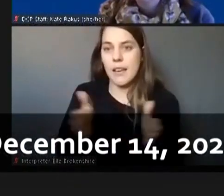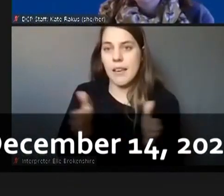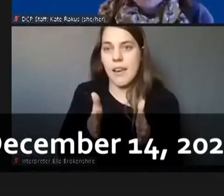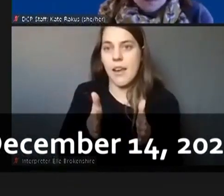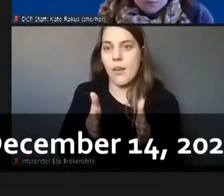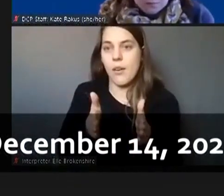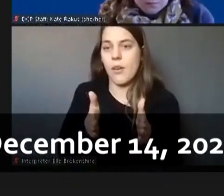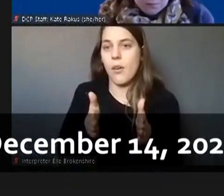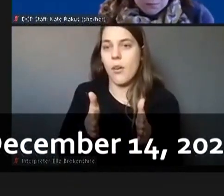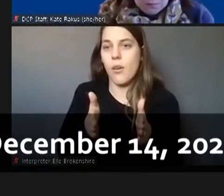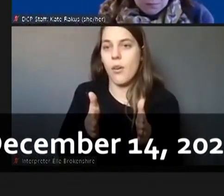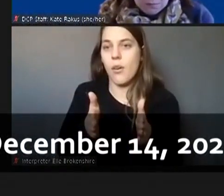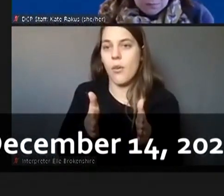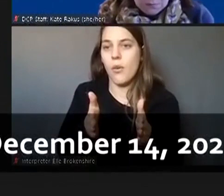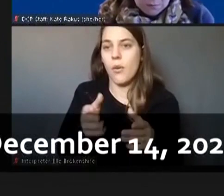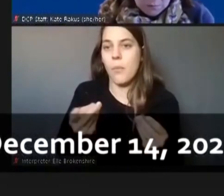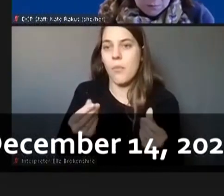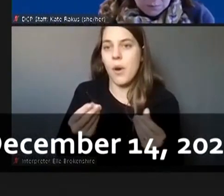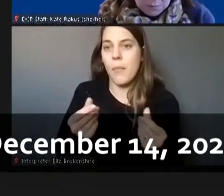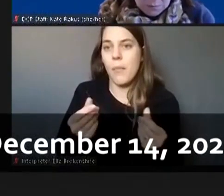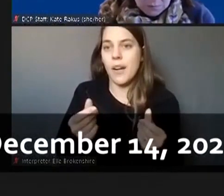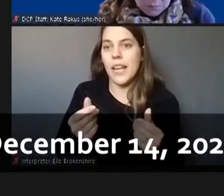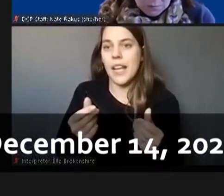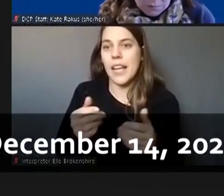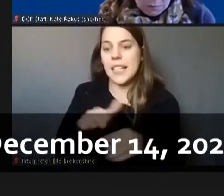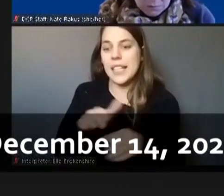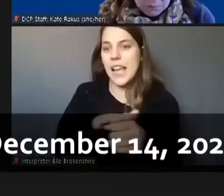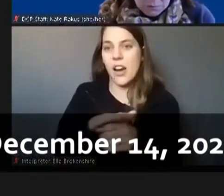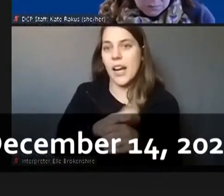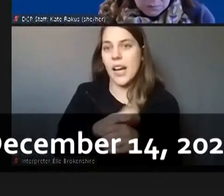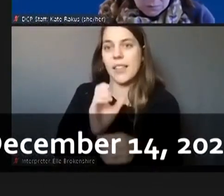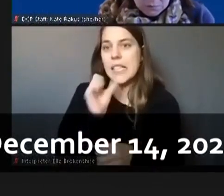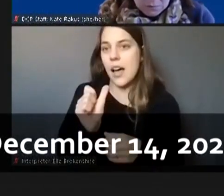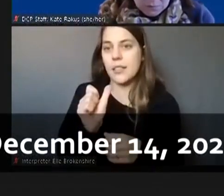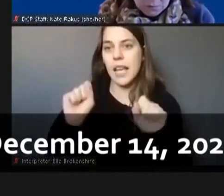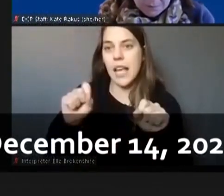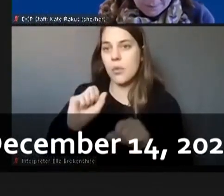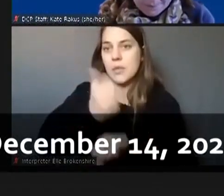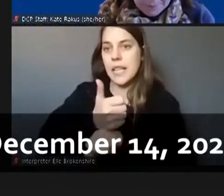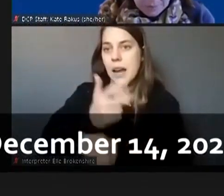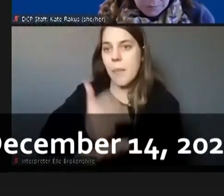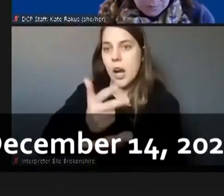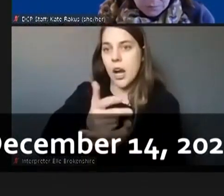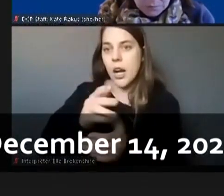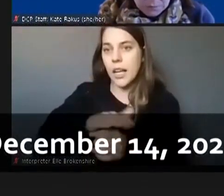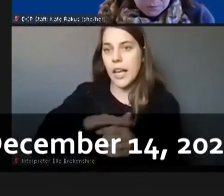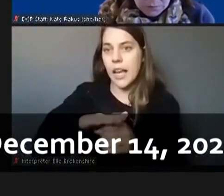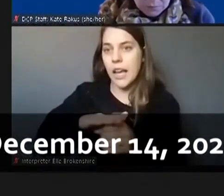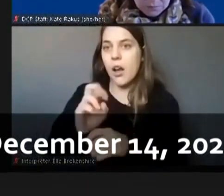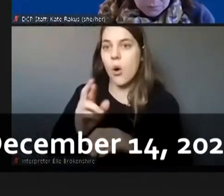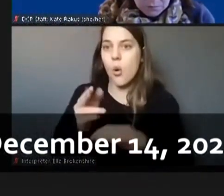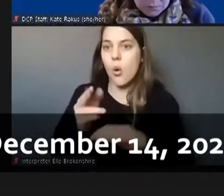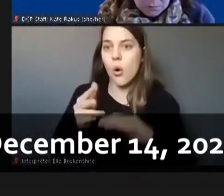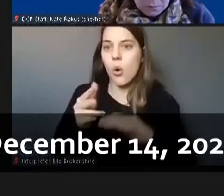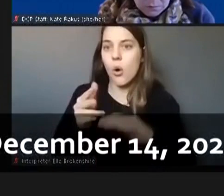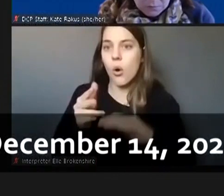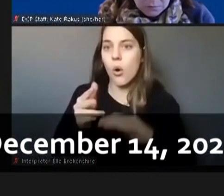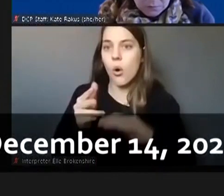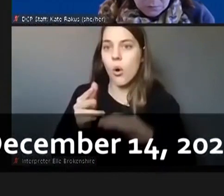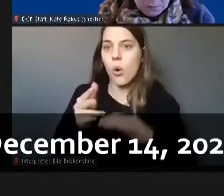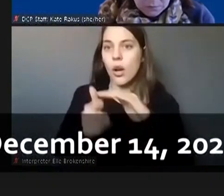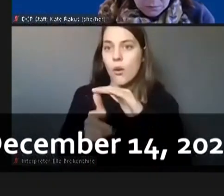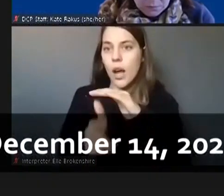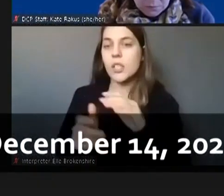area that isn't feasible to locate a parking pad or a garage. And with the amendment, you can